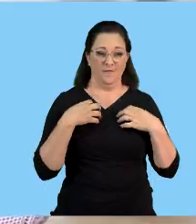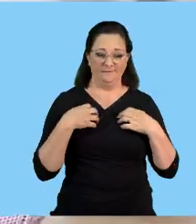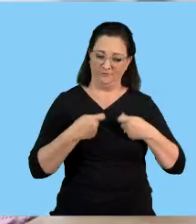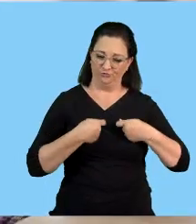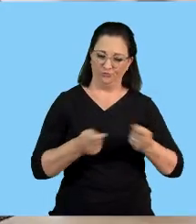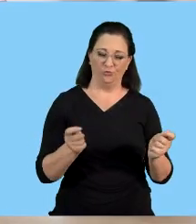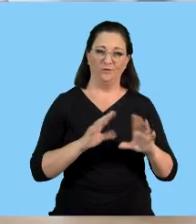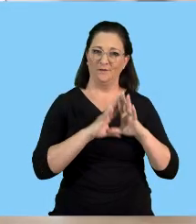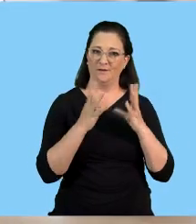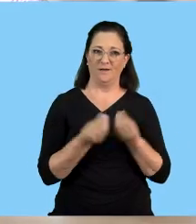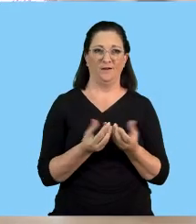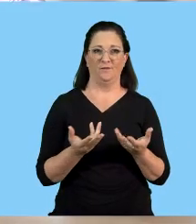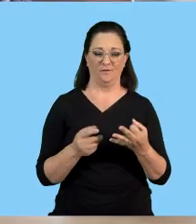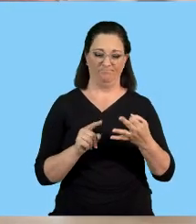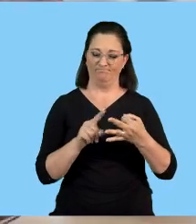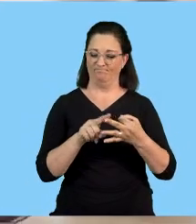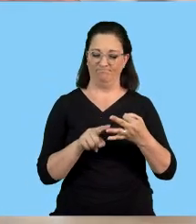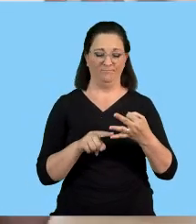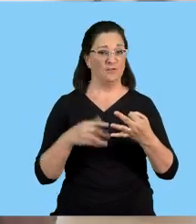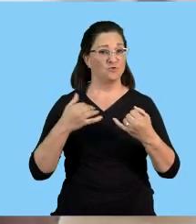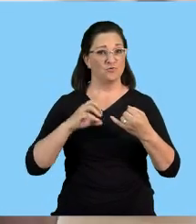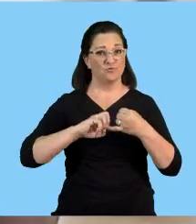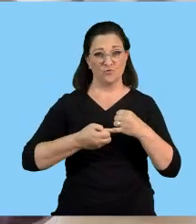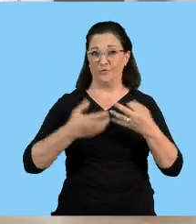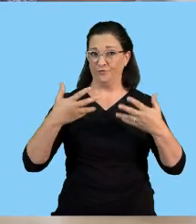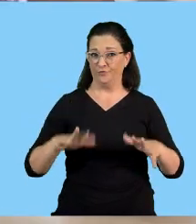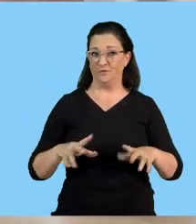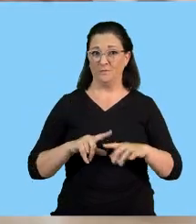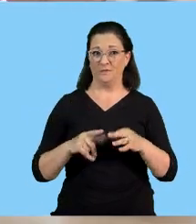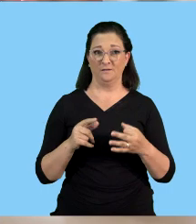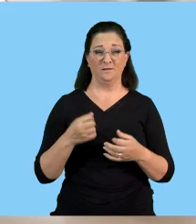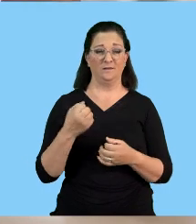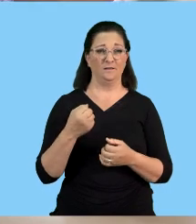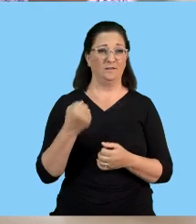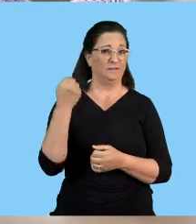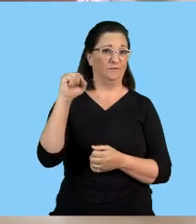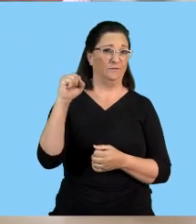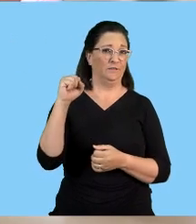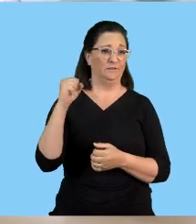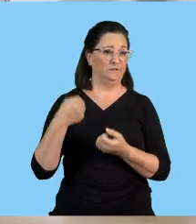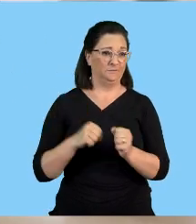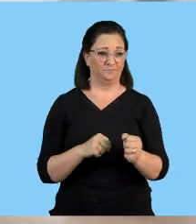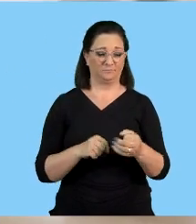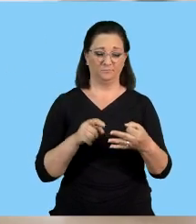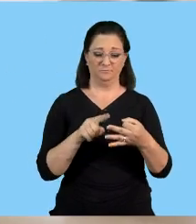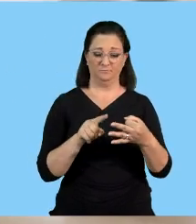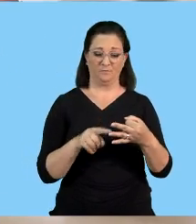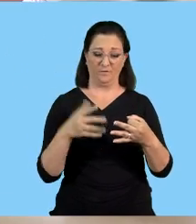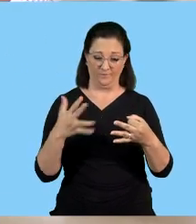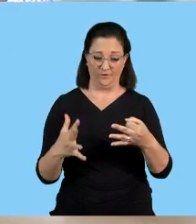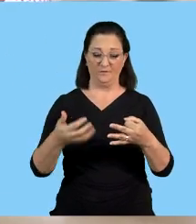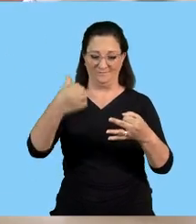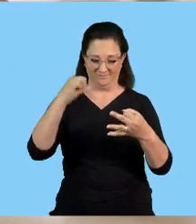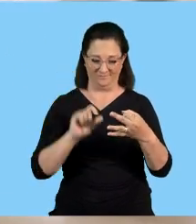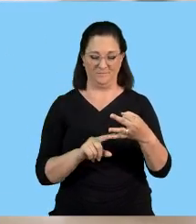said it's because we've exhausted all the other strategies. Even in defensive strategy, after we've resorted to the first two, then we